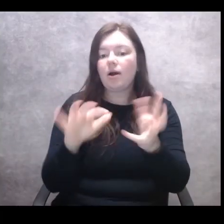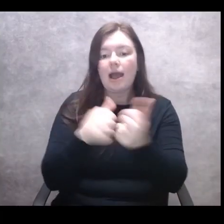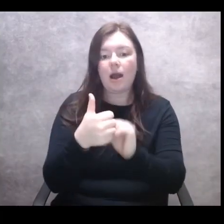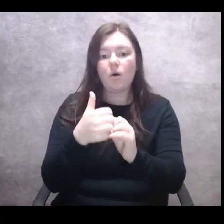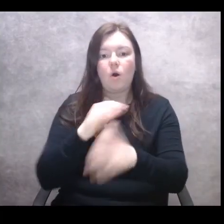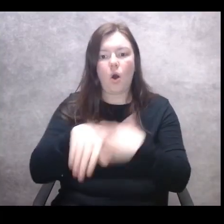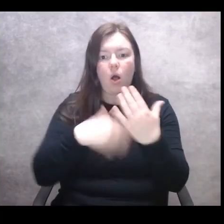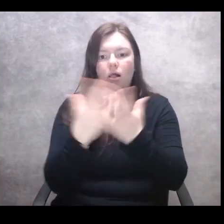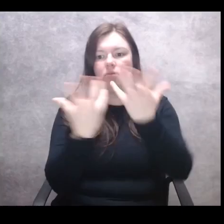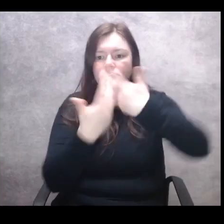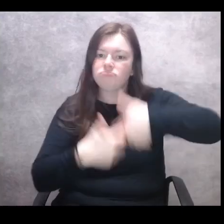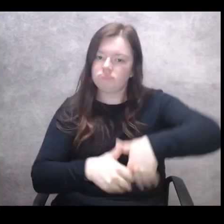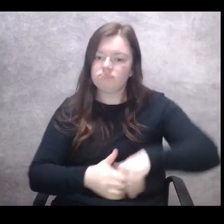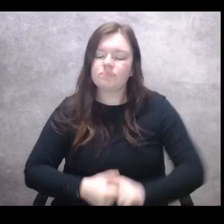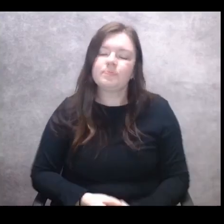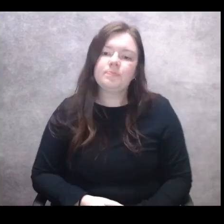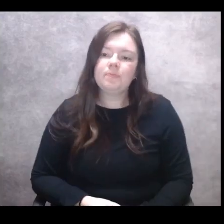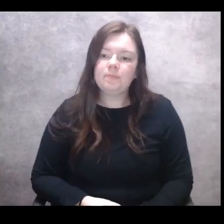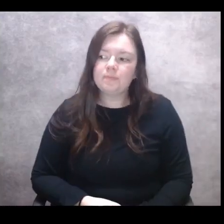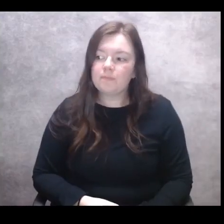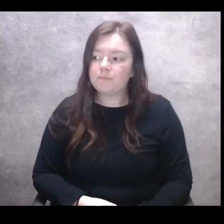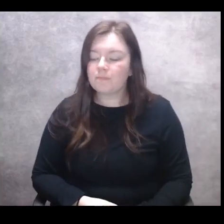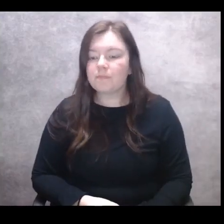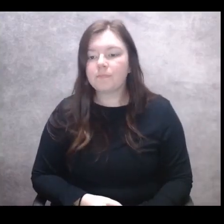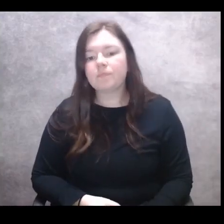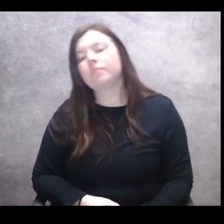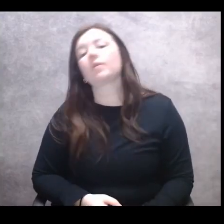how those pieces connect.